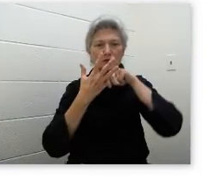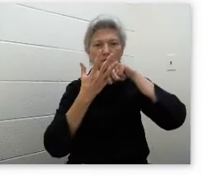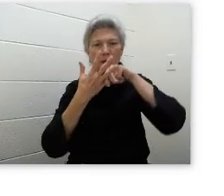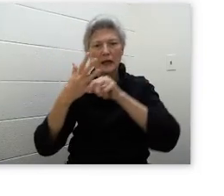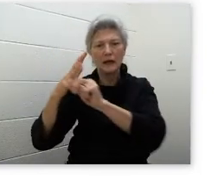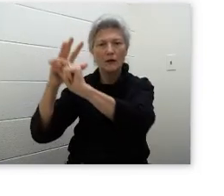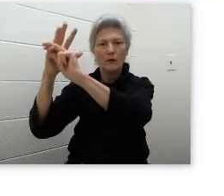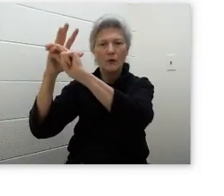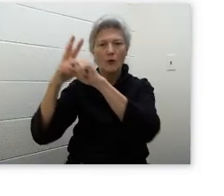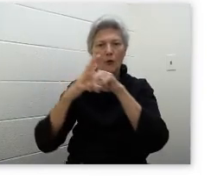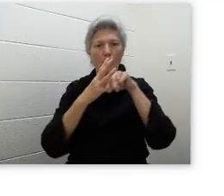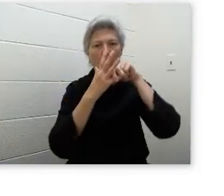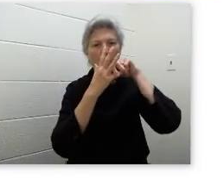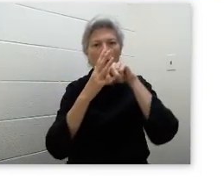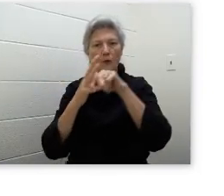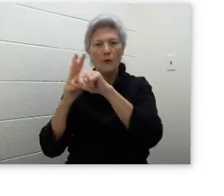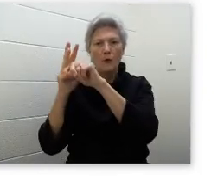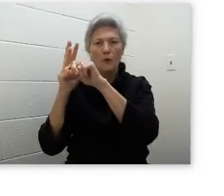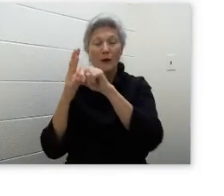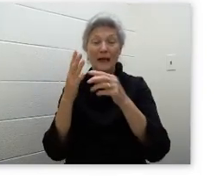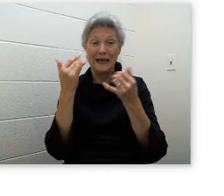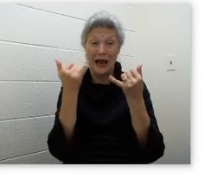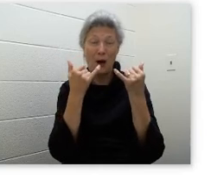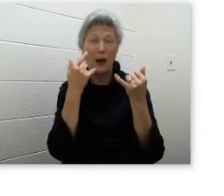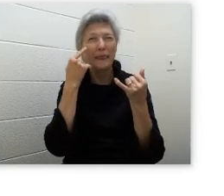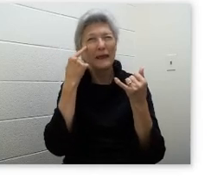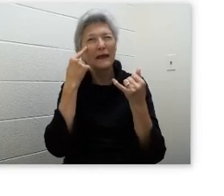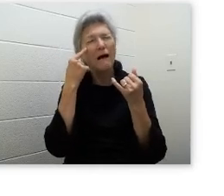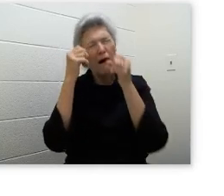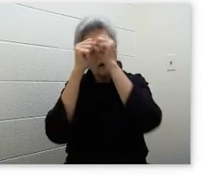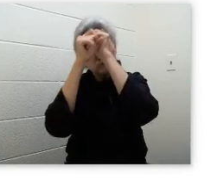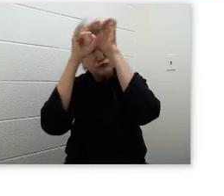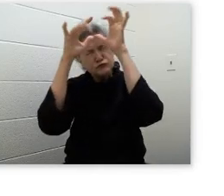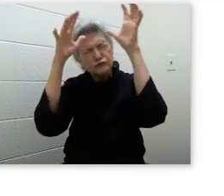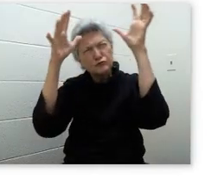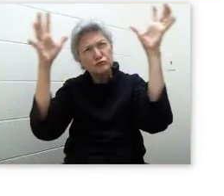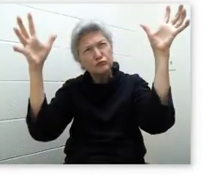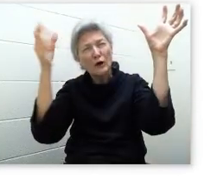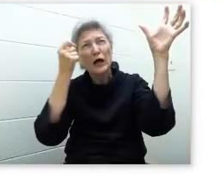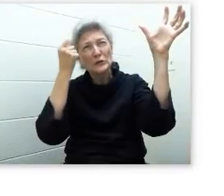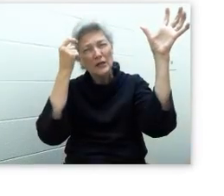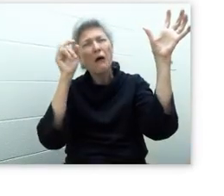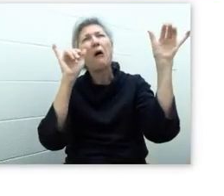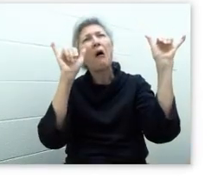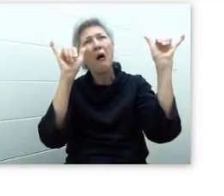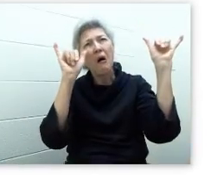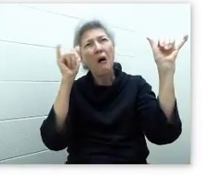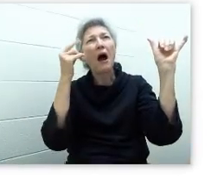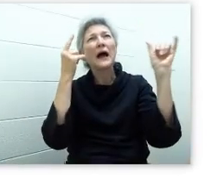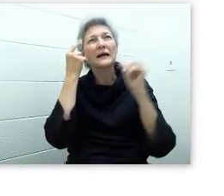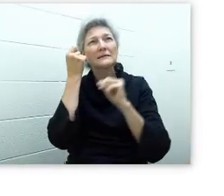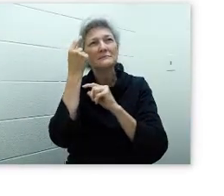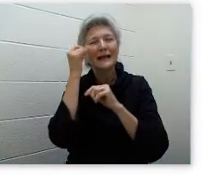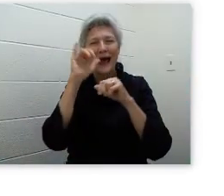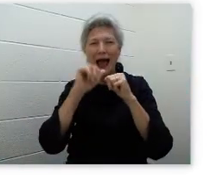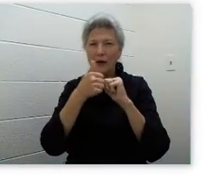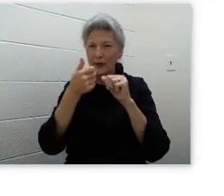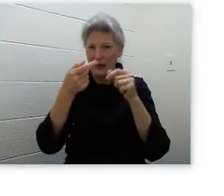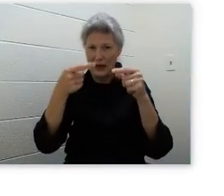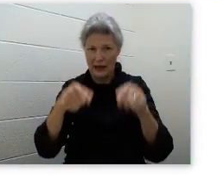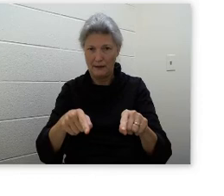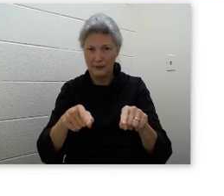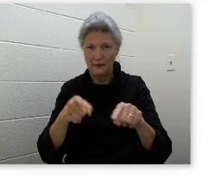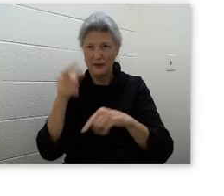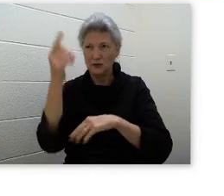of gathering just that information already and understanding that, okay, these trees, these birches